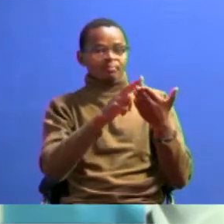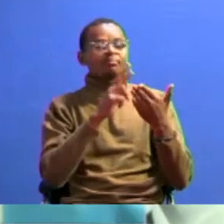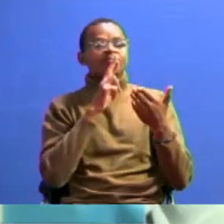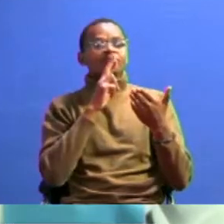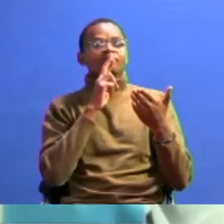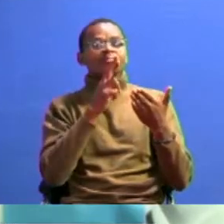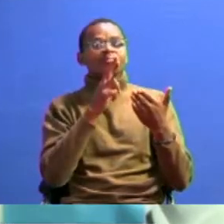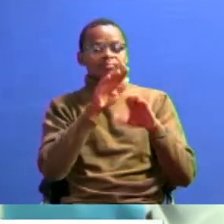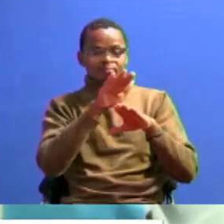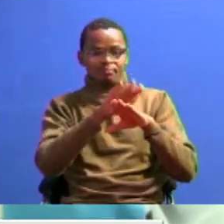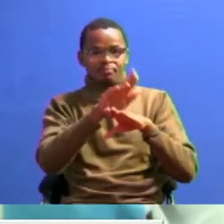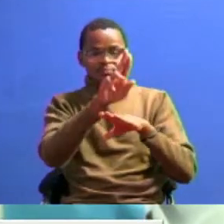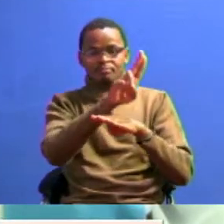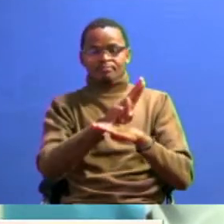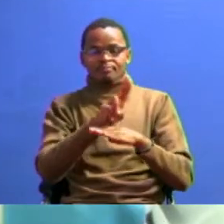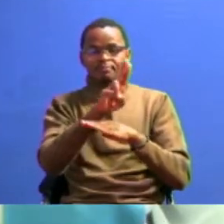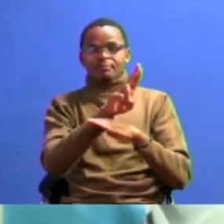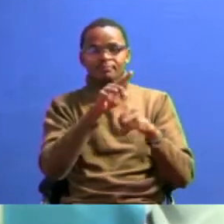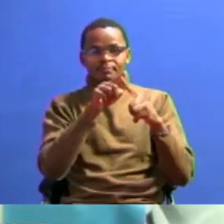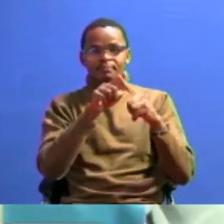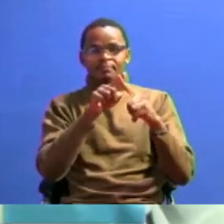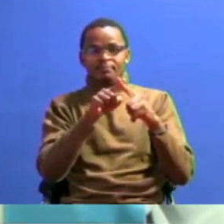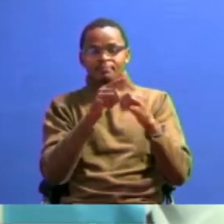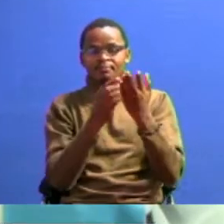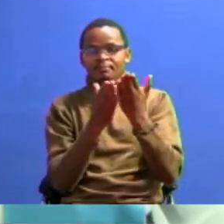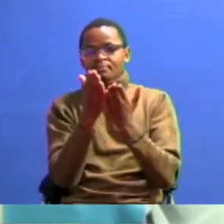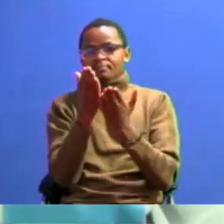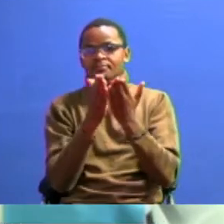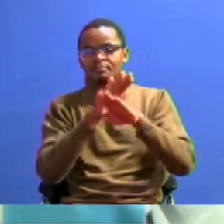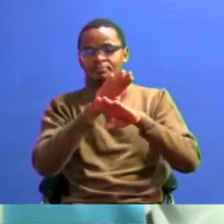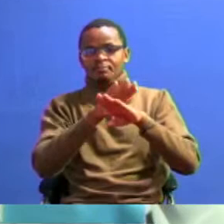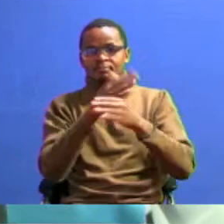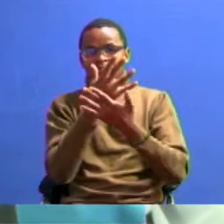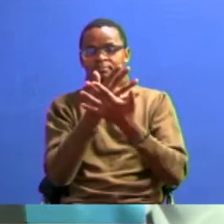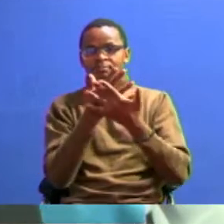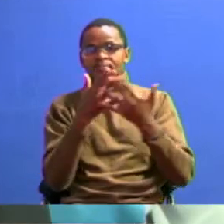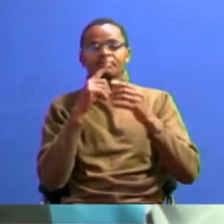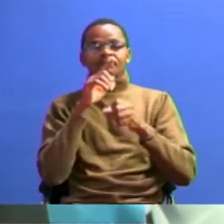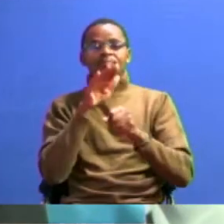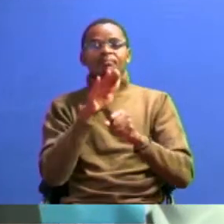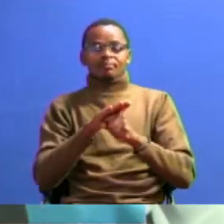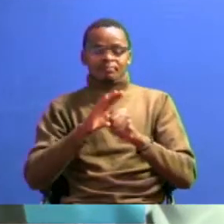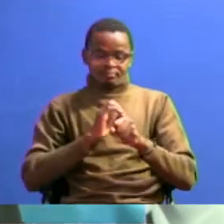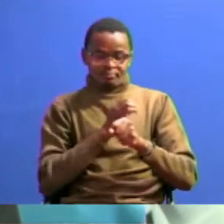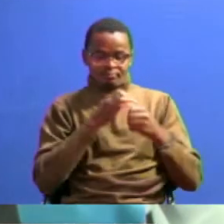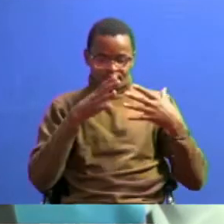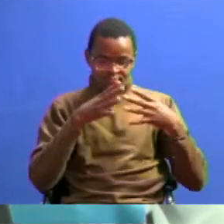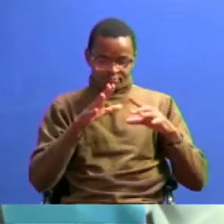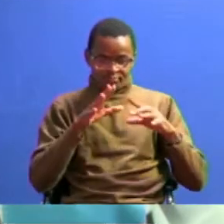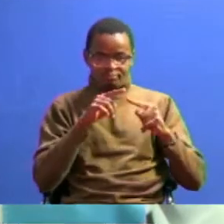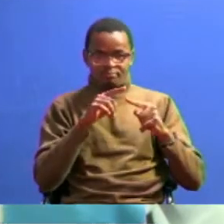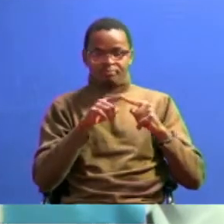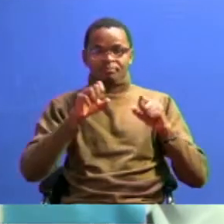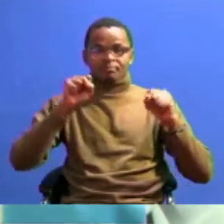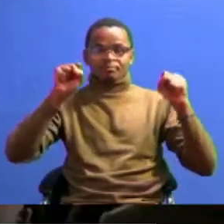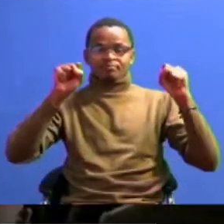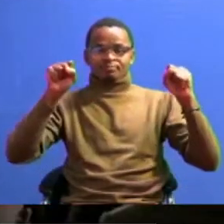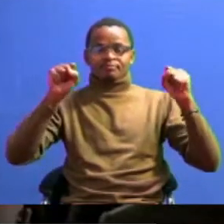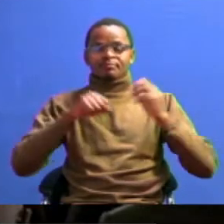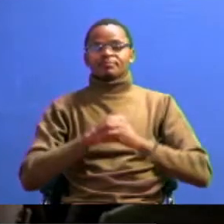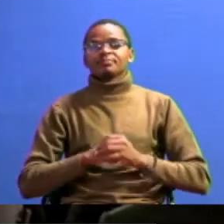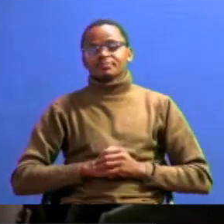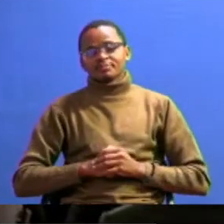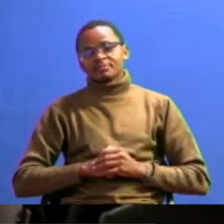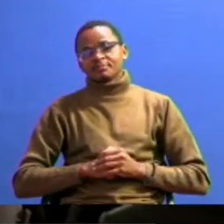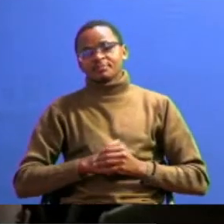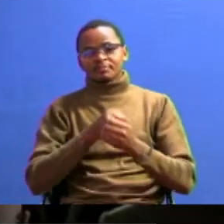put into good use to deliver the services and goods that we did promise our people when we went around this country campaigning.